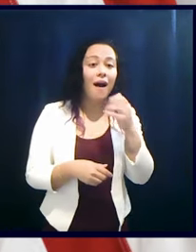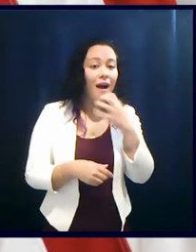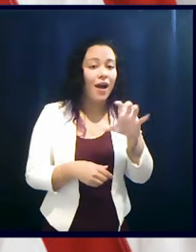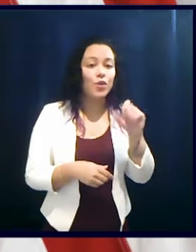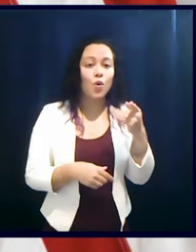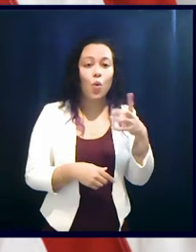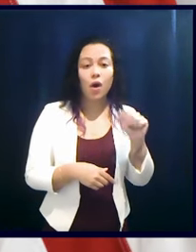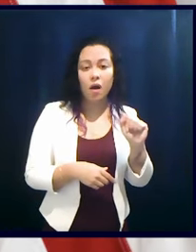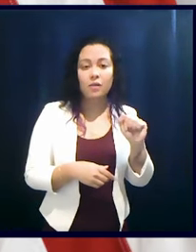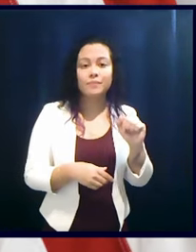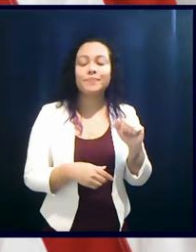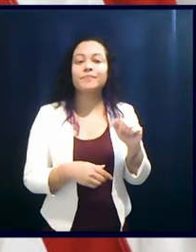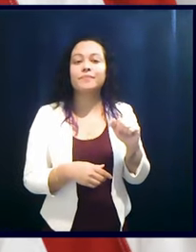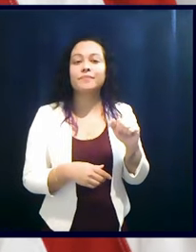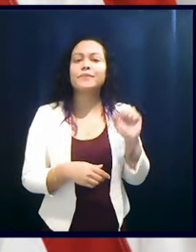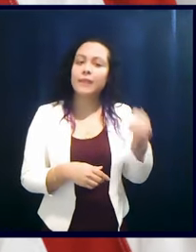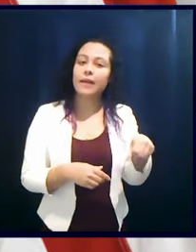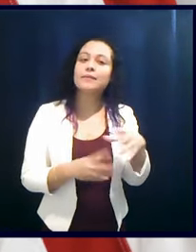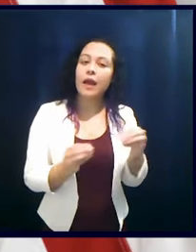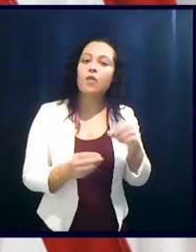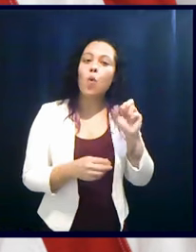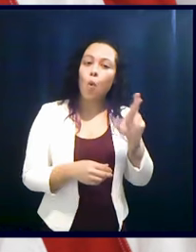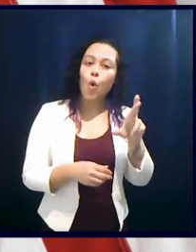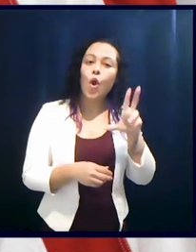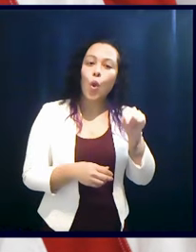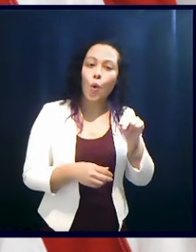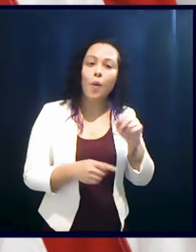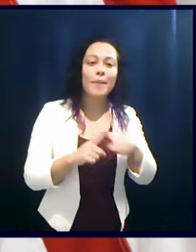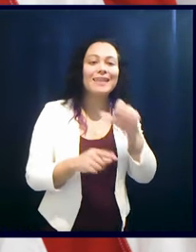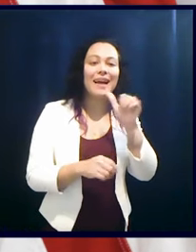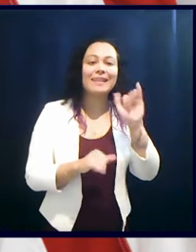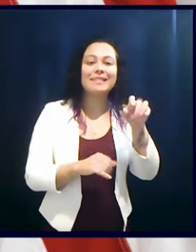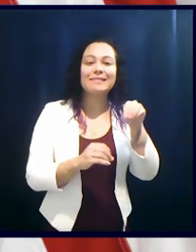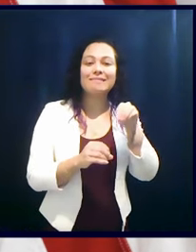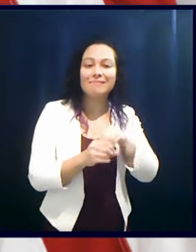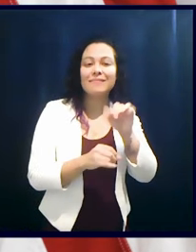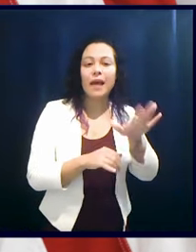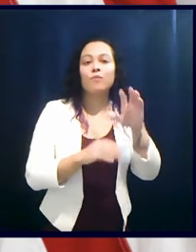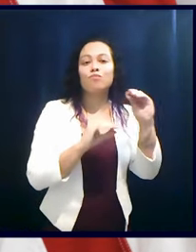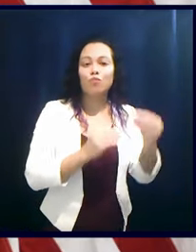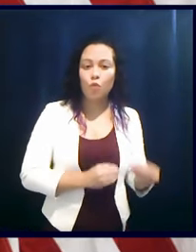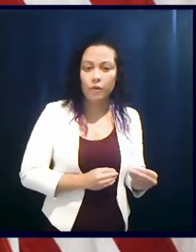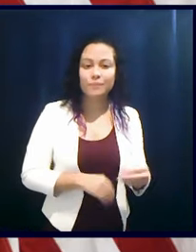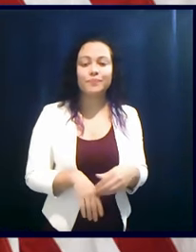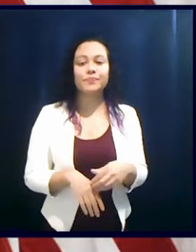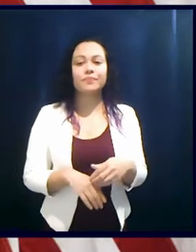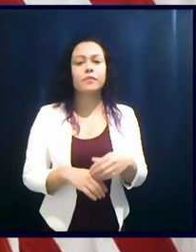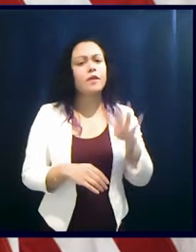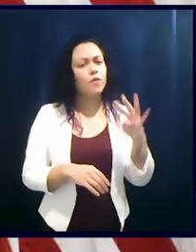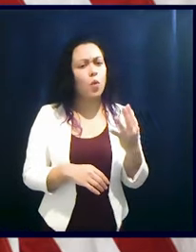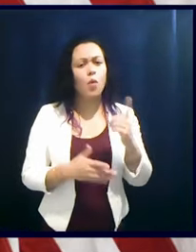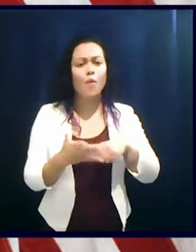Yes and or no, but not necessarily in that order. 4. What